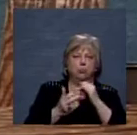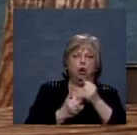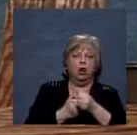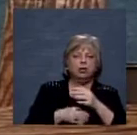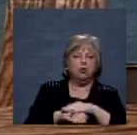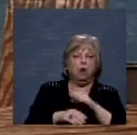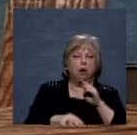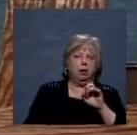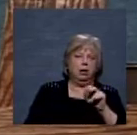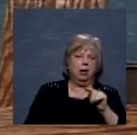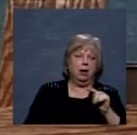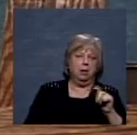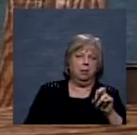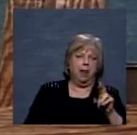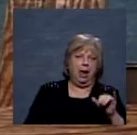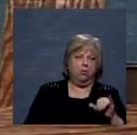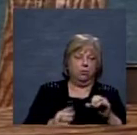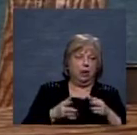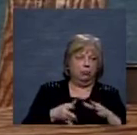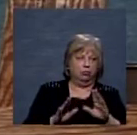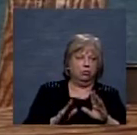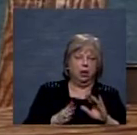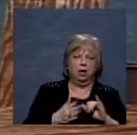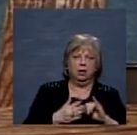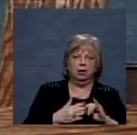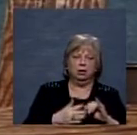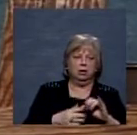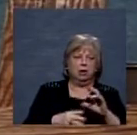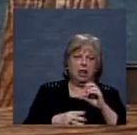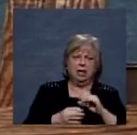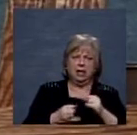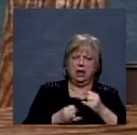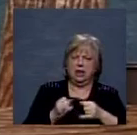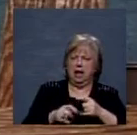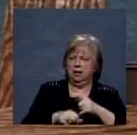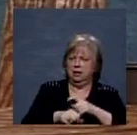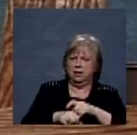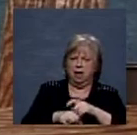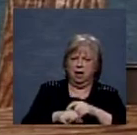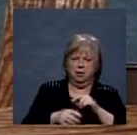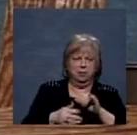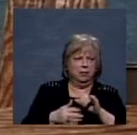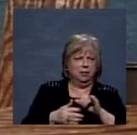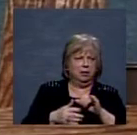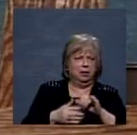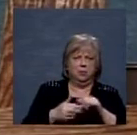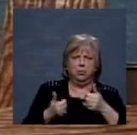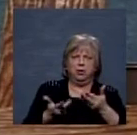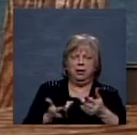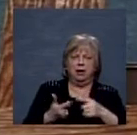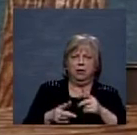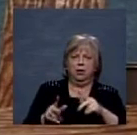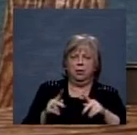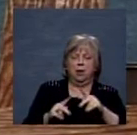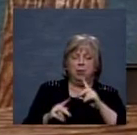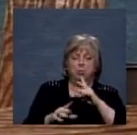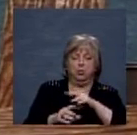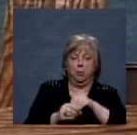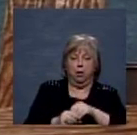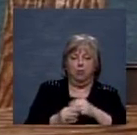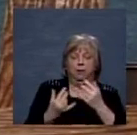that at one time, or I guess the last time it was presented to the public, was a part of the